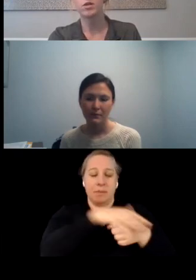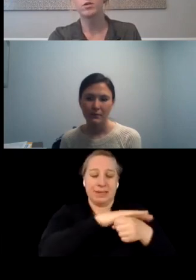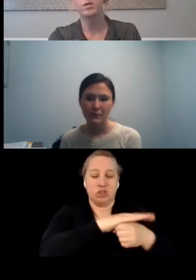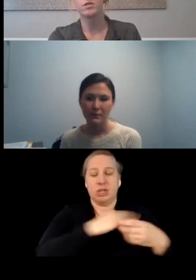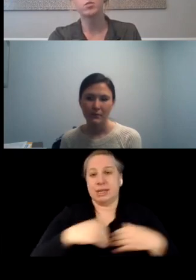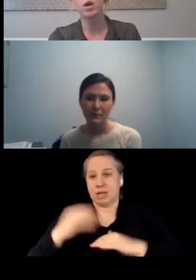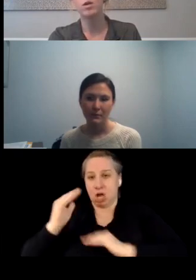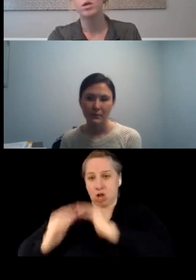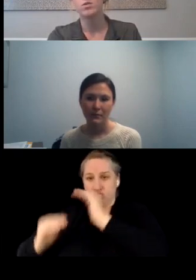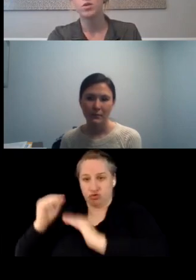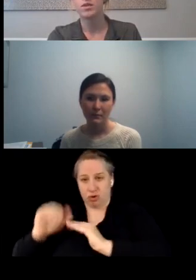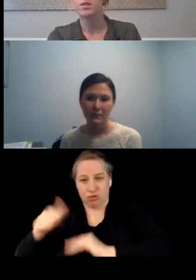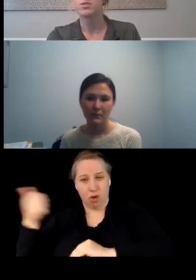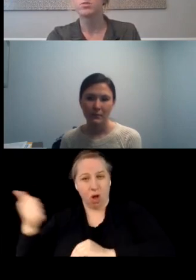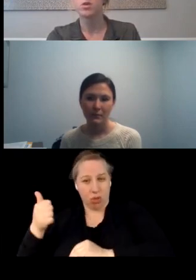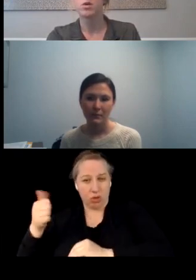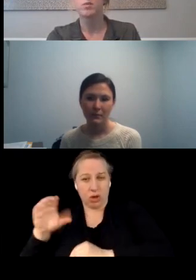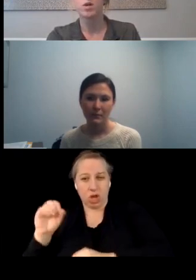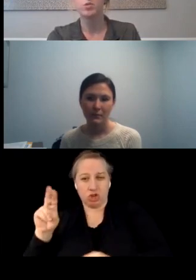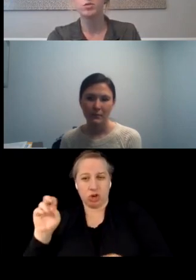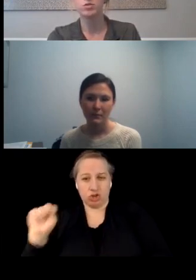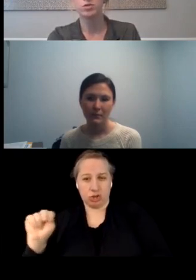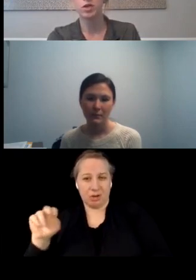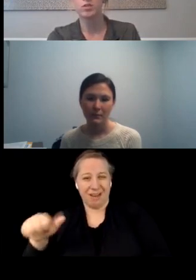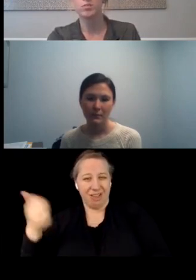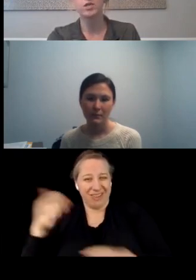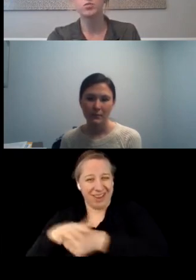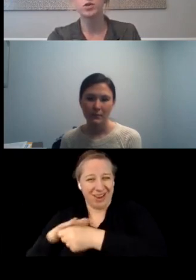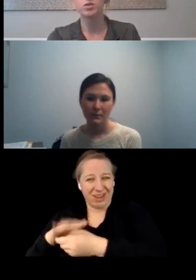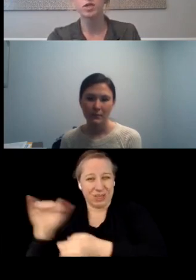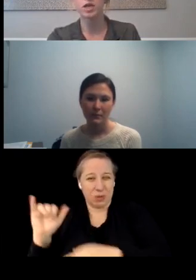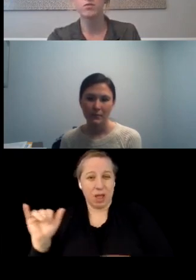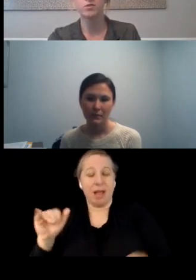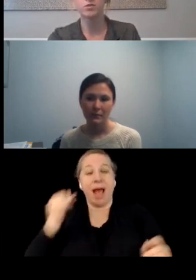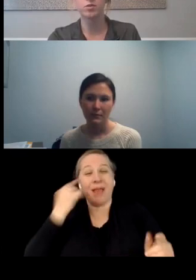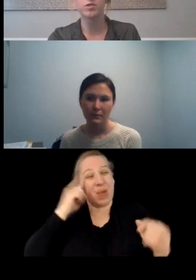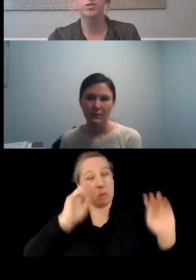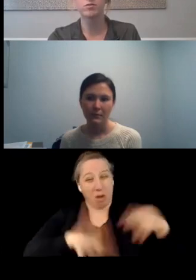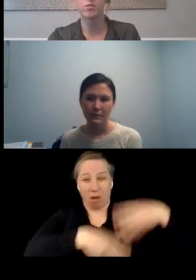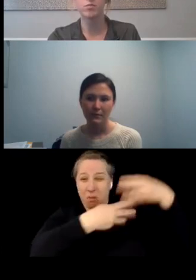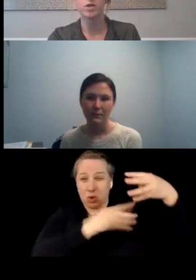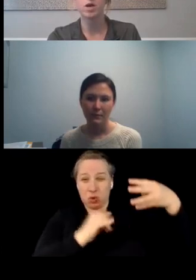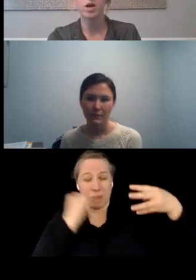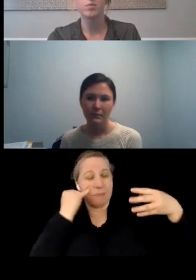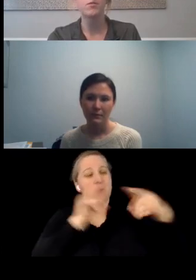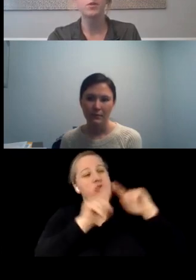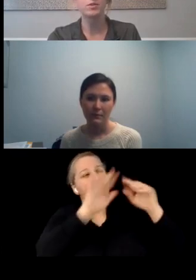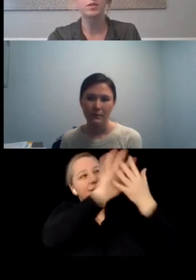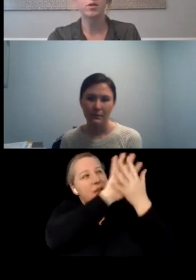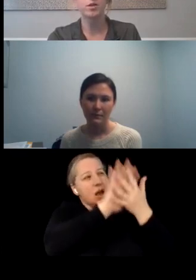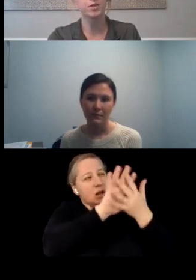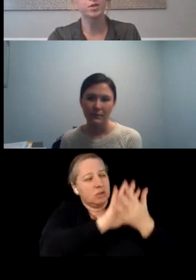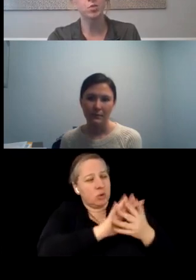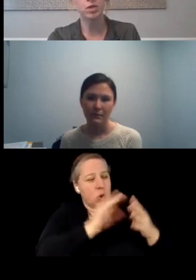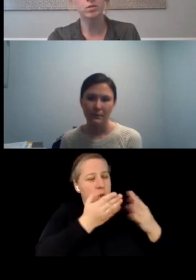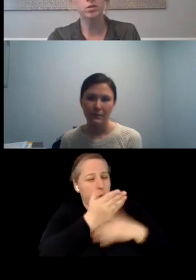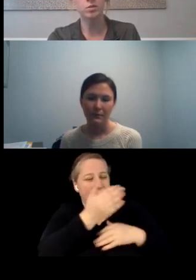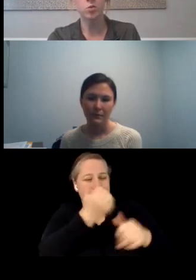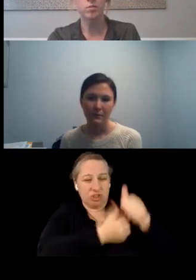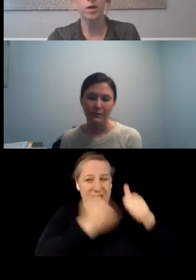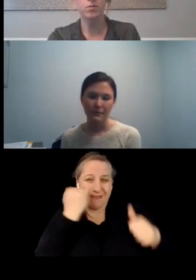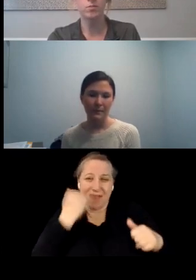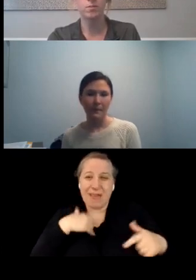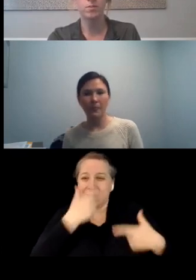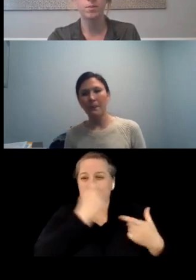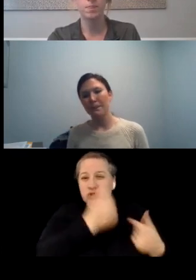of our other areas as well. So I think those do all come up when you just look at the page, but you can kind of filter through each of them if there was another area you wanted to